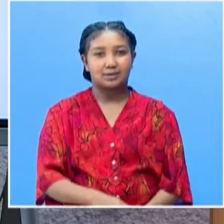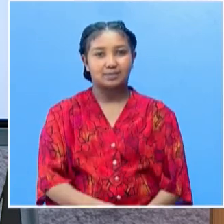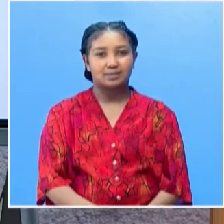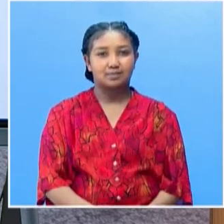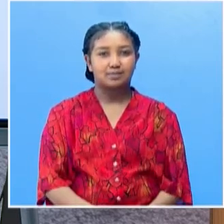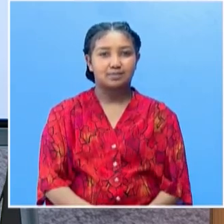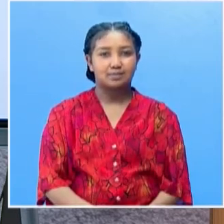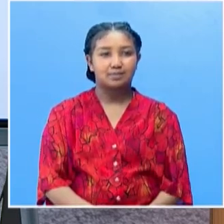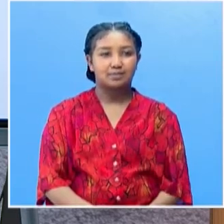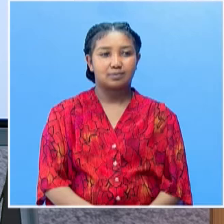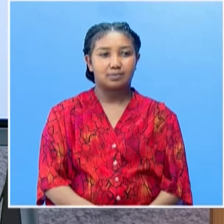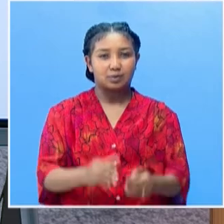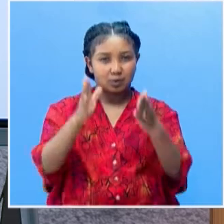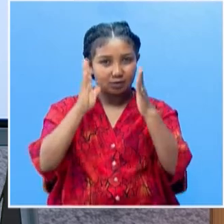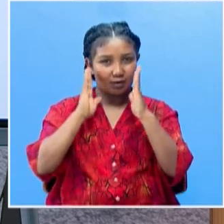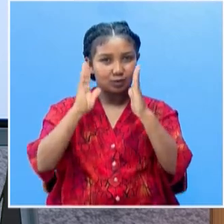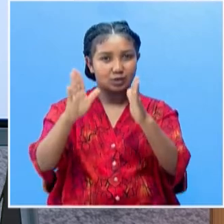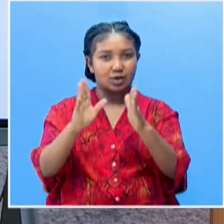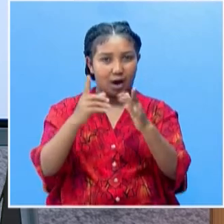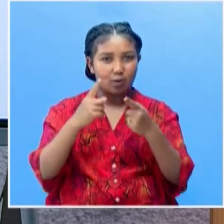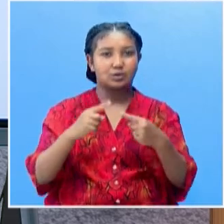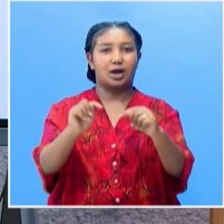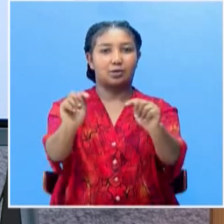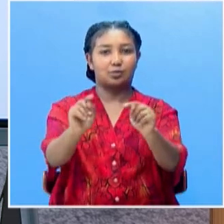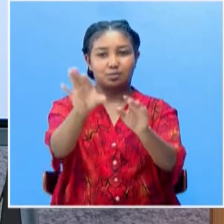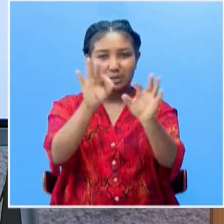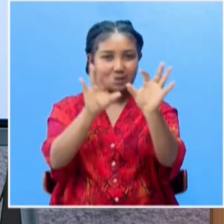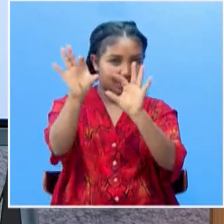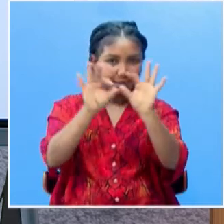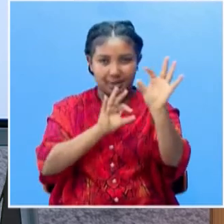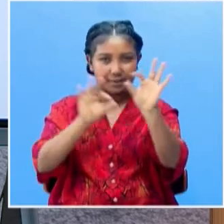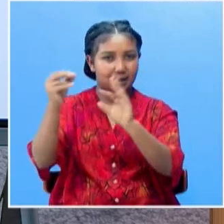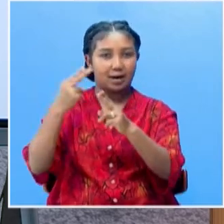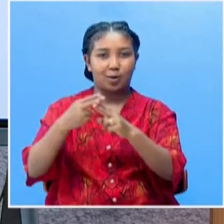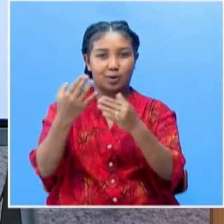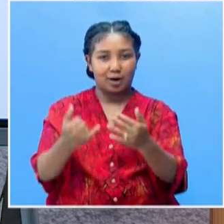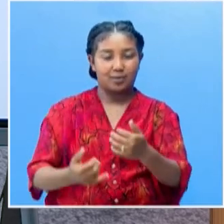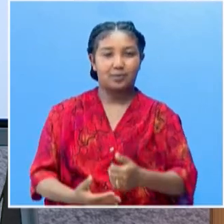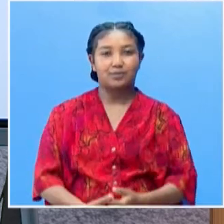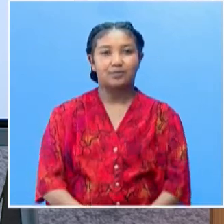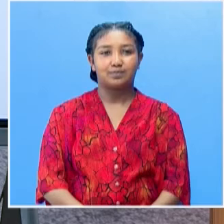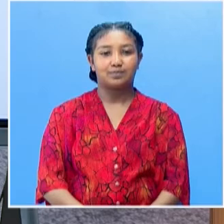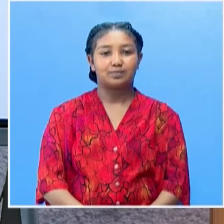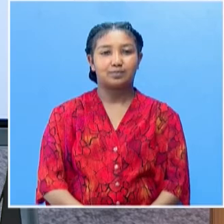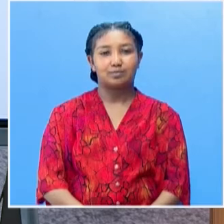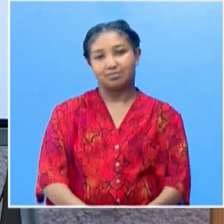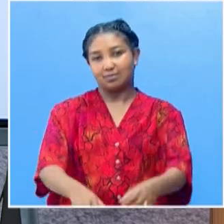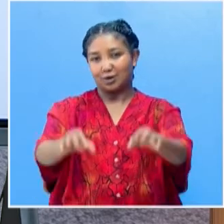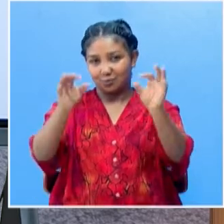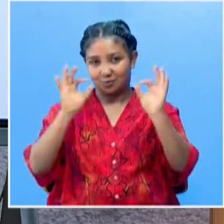you were giving attention, I will try to pick them out. Okay?